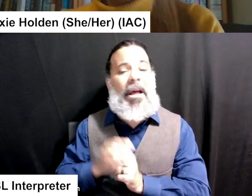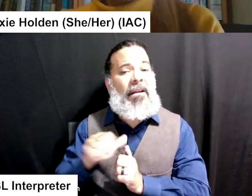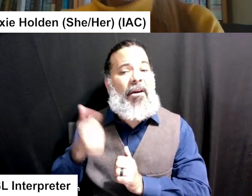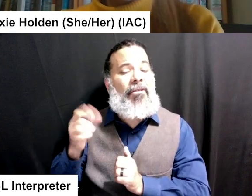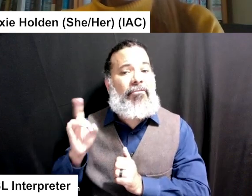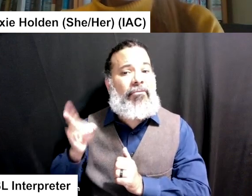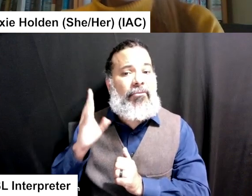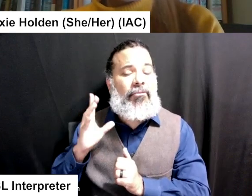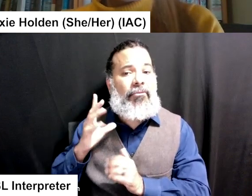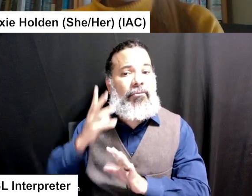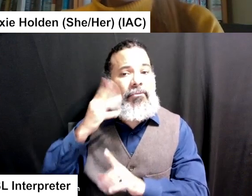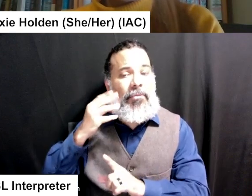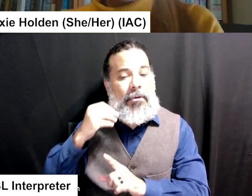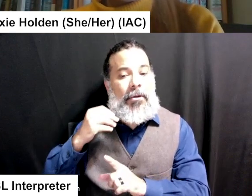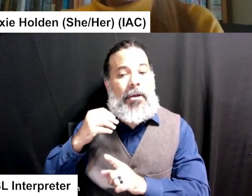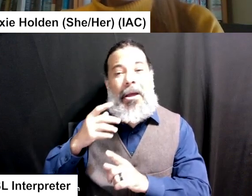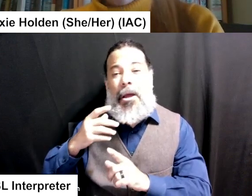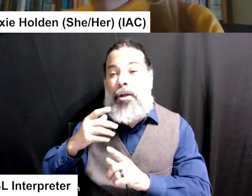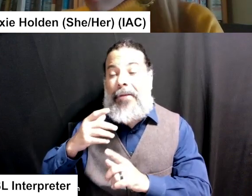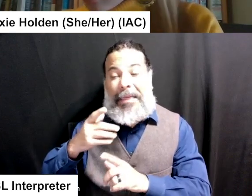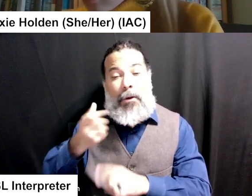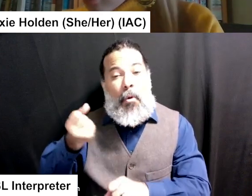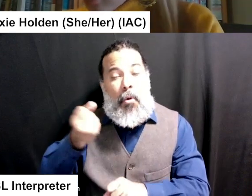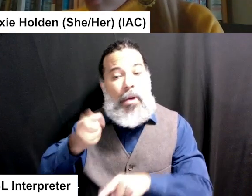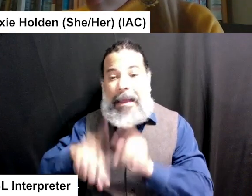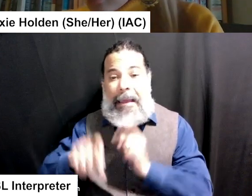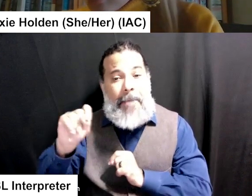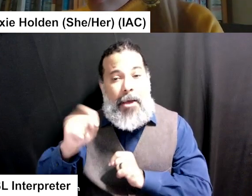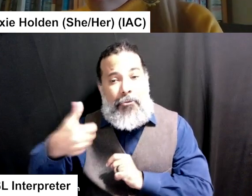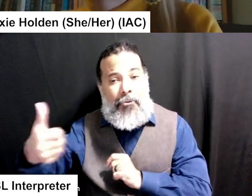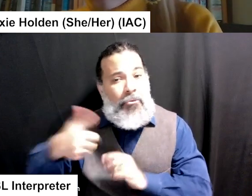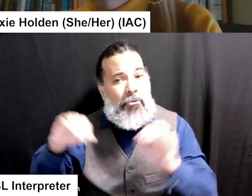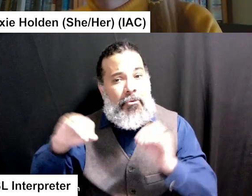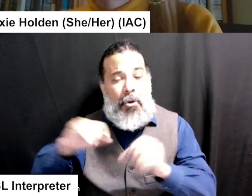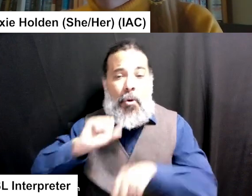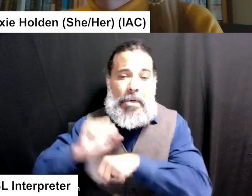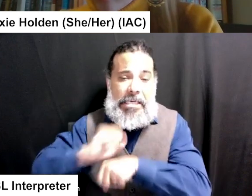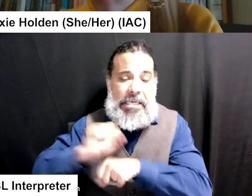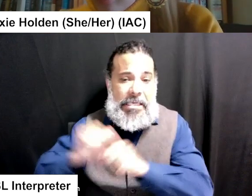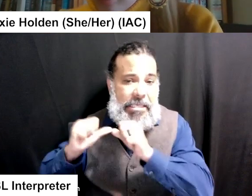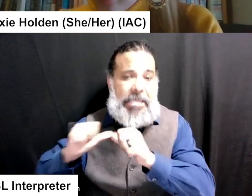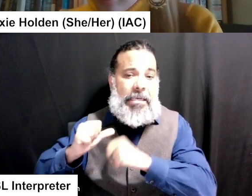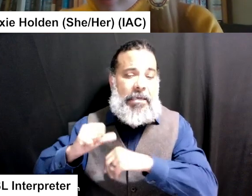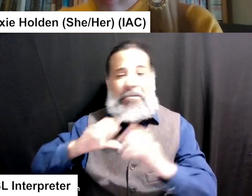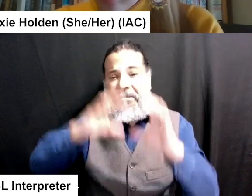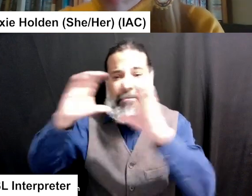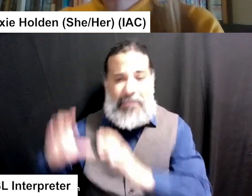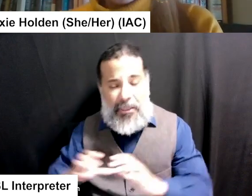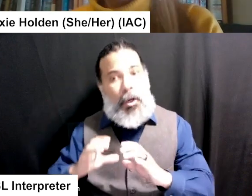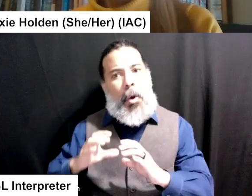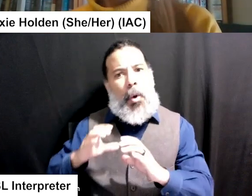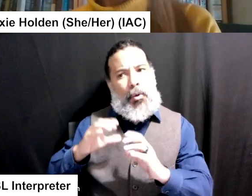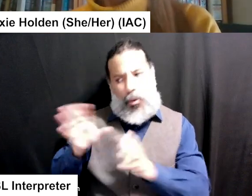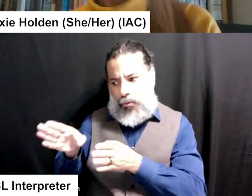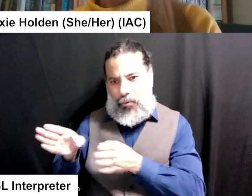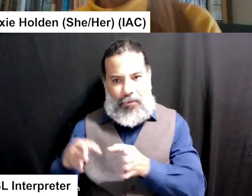going on there. No bathroom breaks, long hours. So, making that shift to find